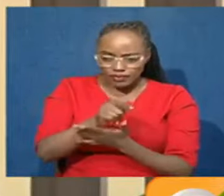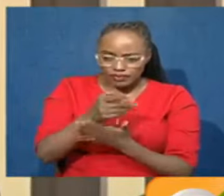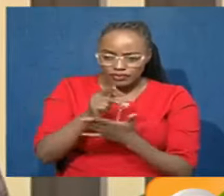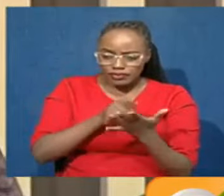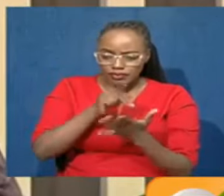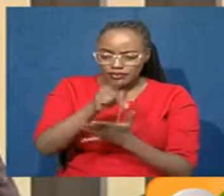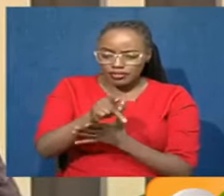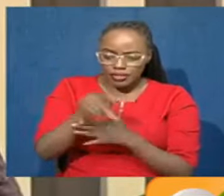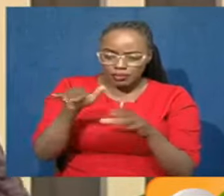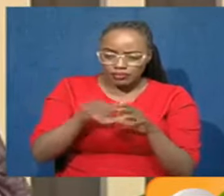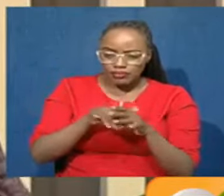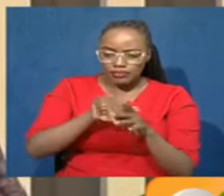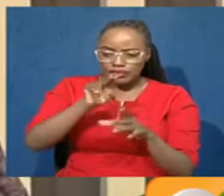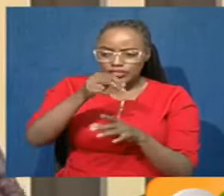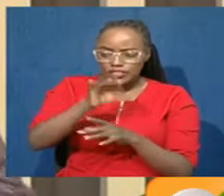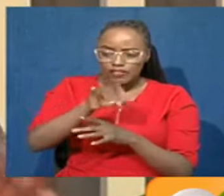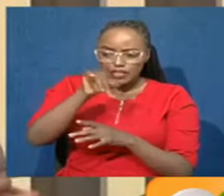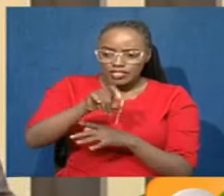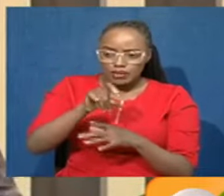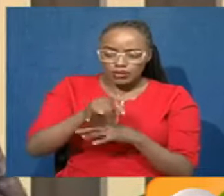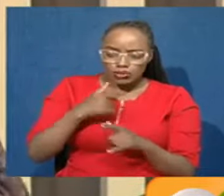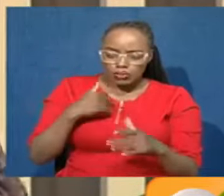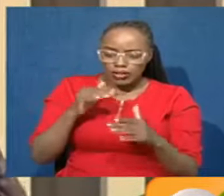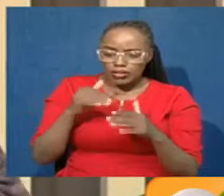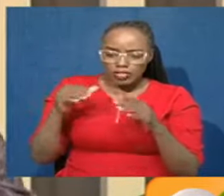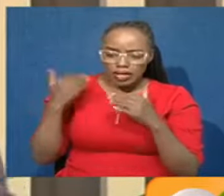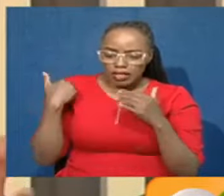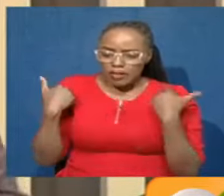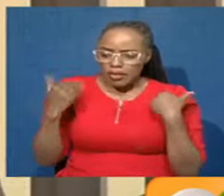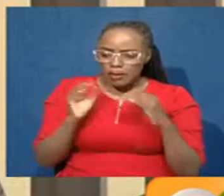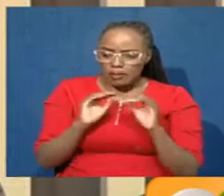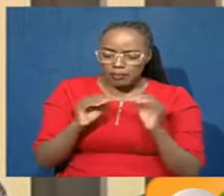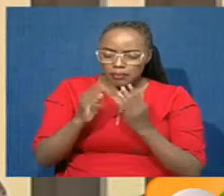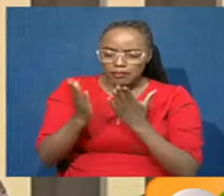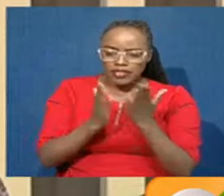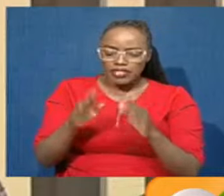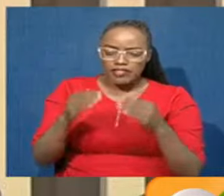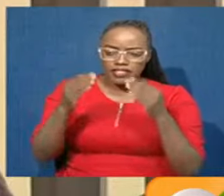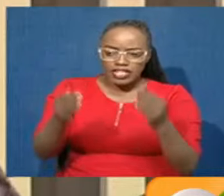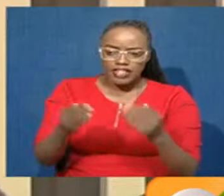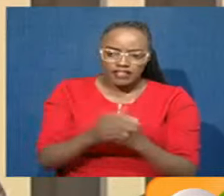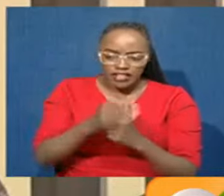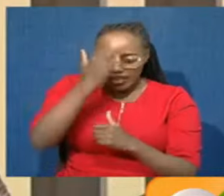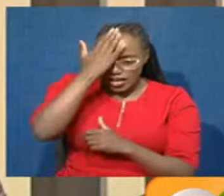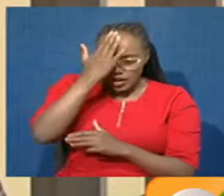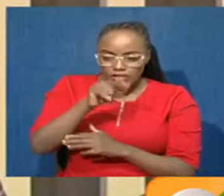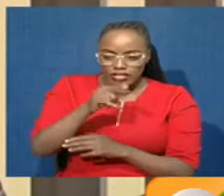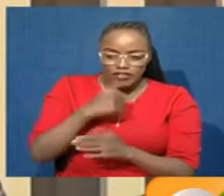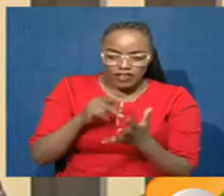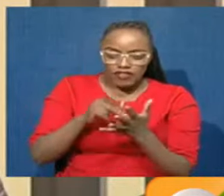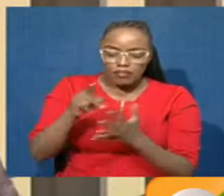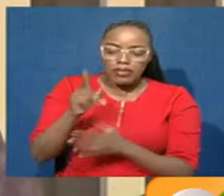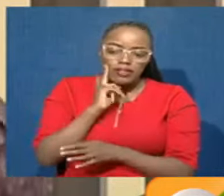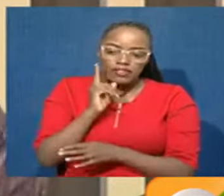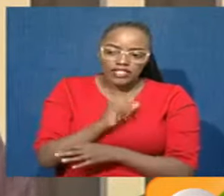of NHIF, and they should not be disrupted in terms of service delivery, mm-hmm. because they have already paid up